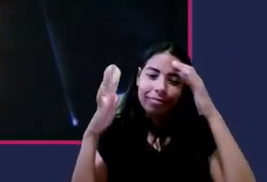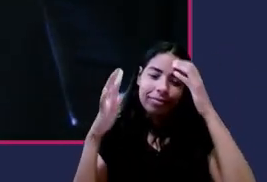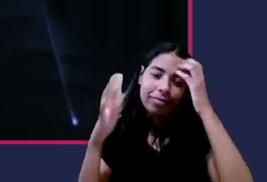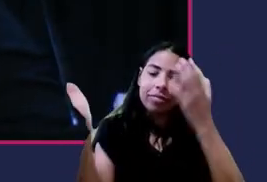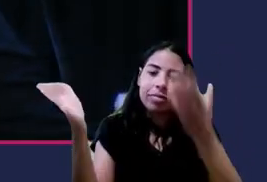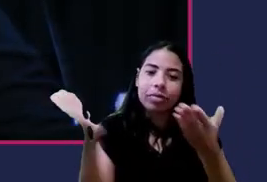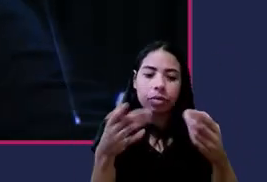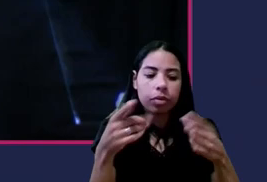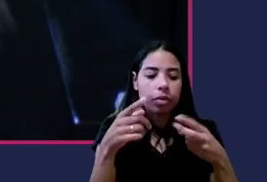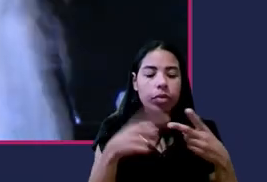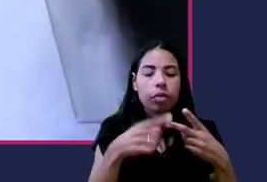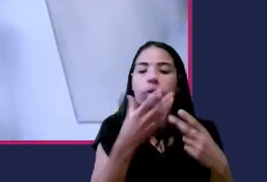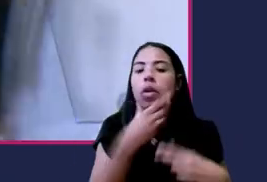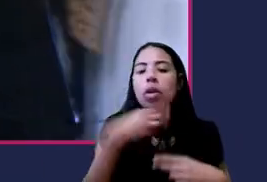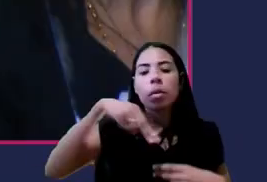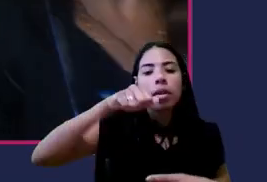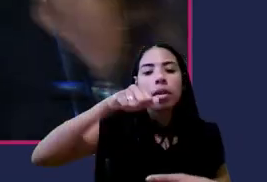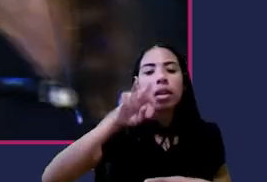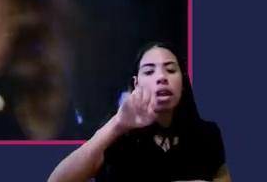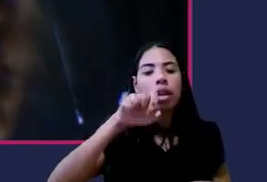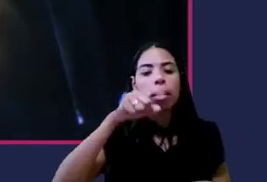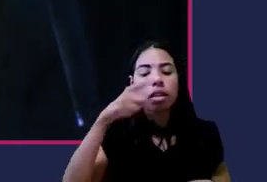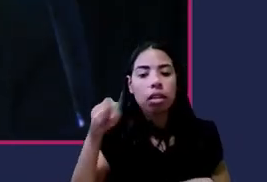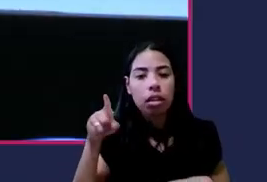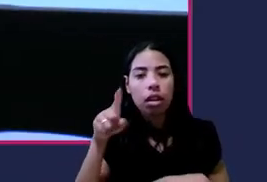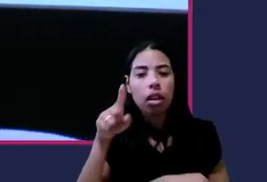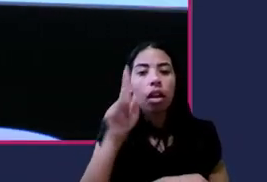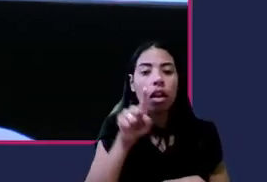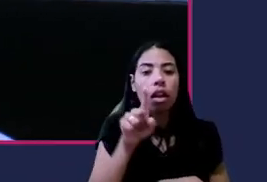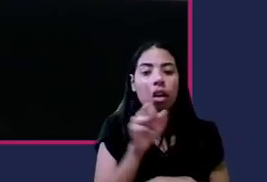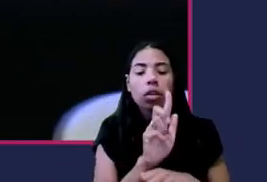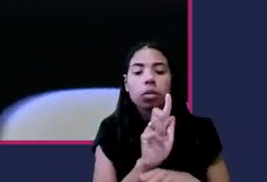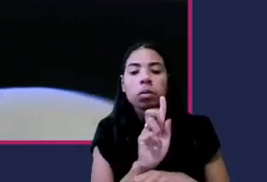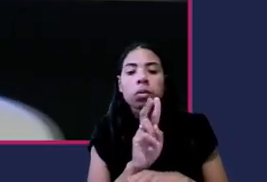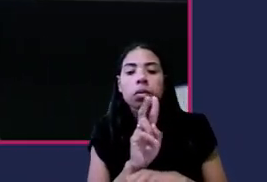Mayor Nunes. Nathan Monsores,